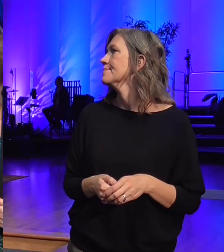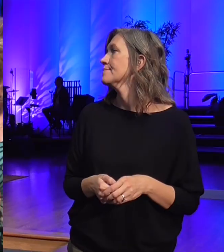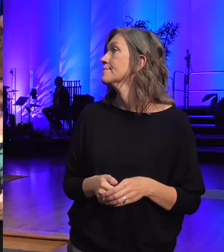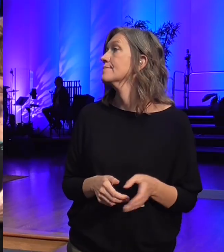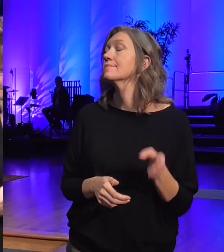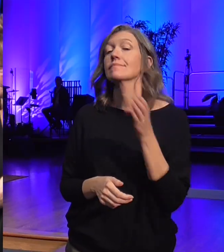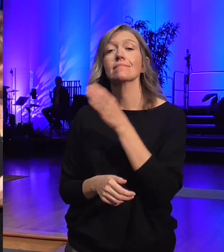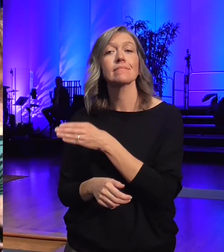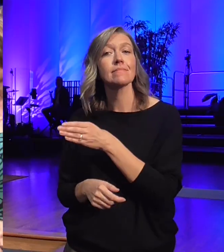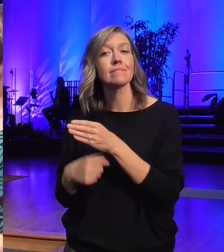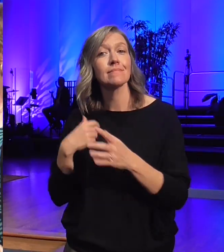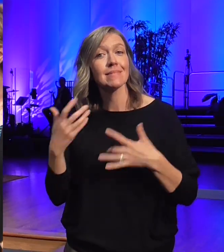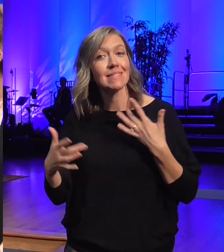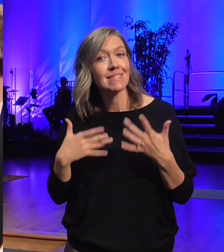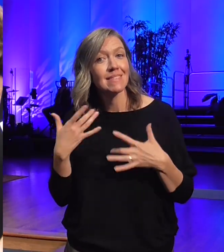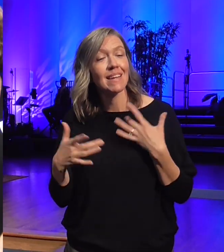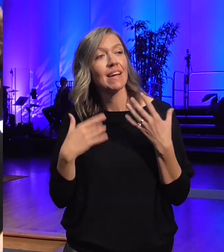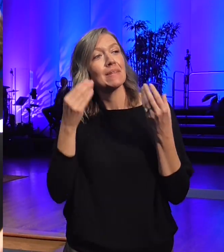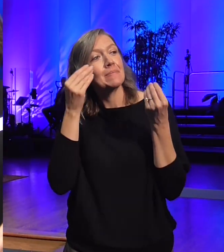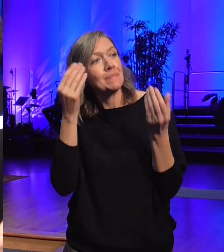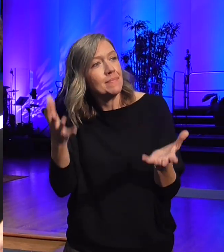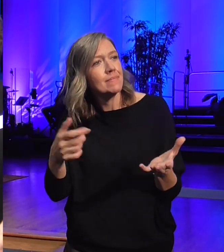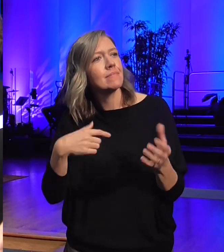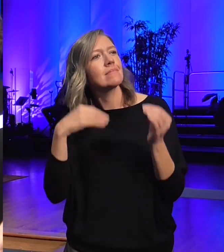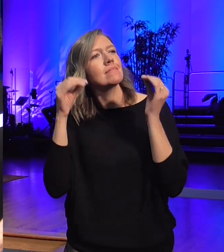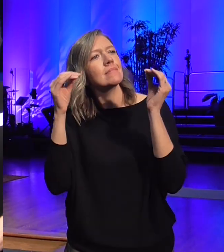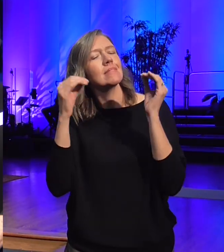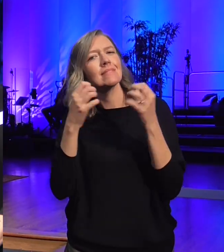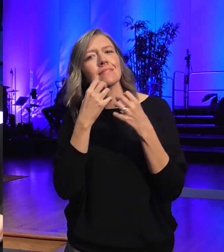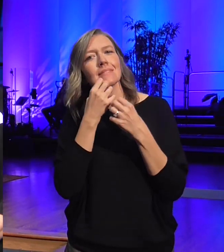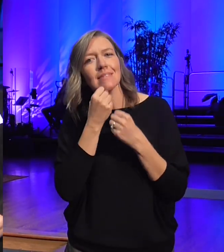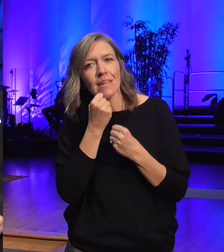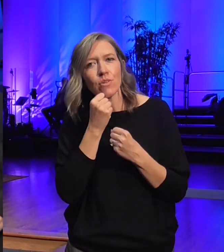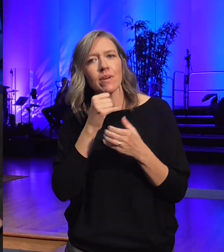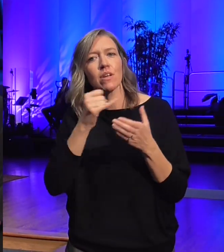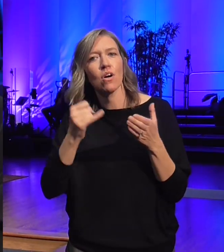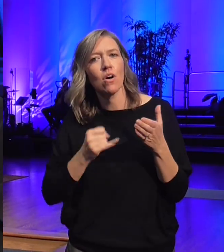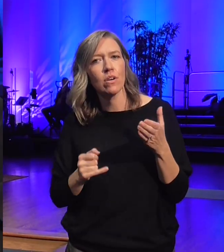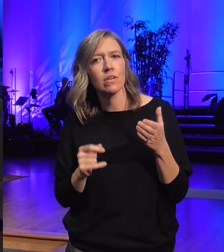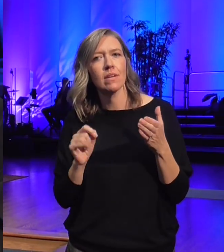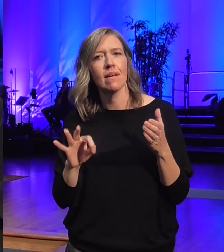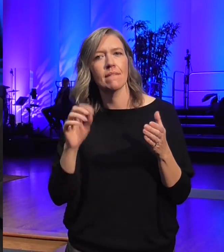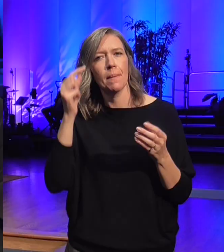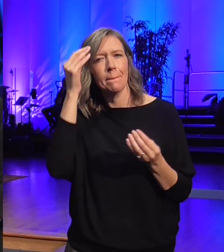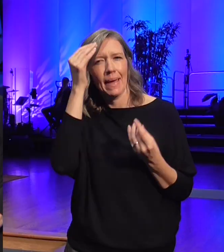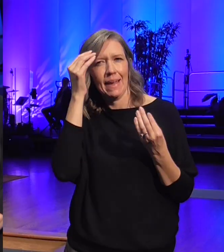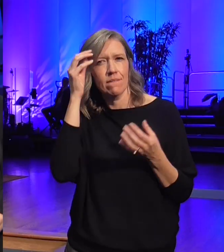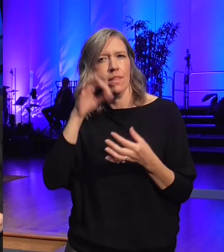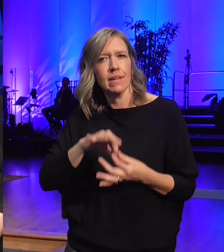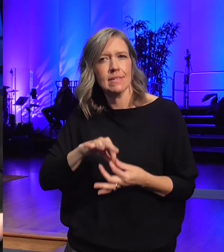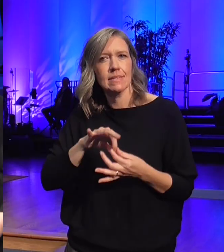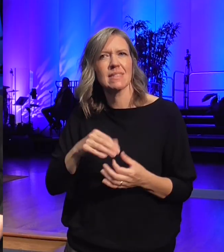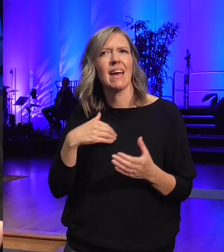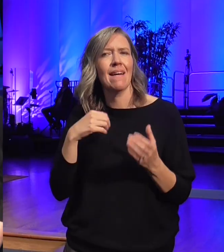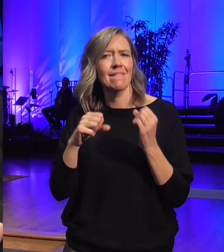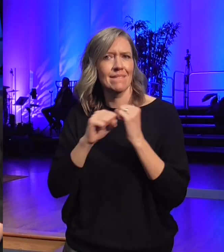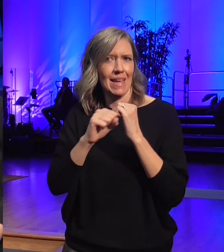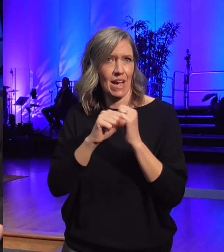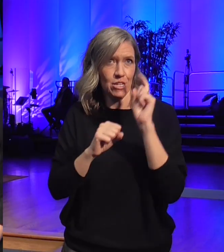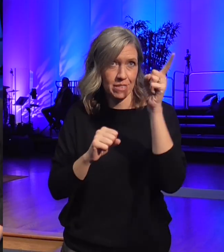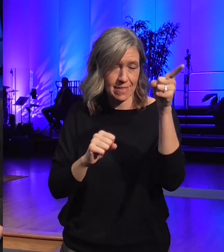And I'm really excited to share that I'll be teaching the sacred art of mindfulness. I have some flyers out there if you want to grab one. They're